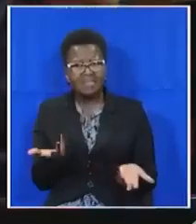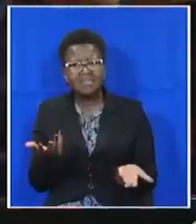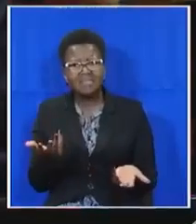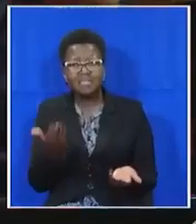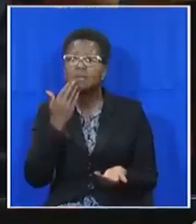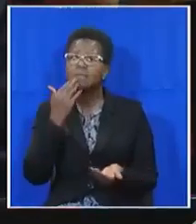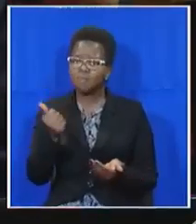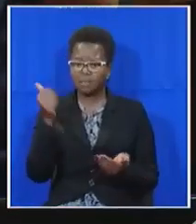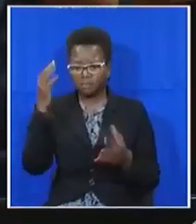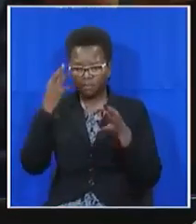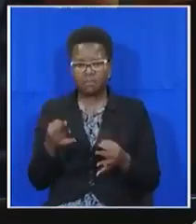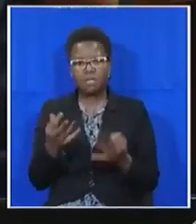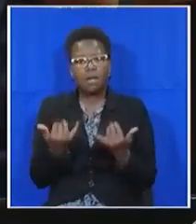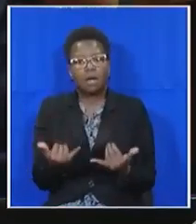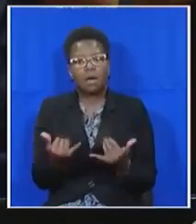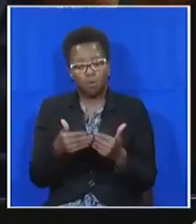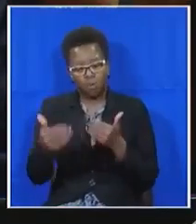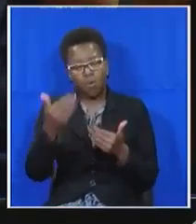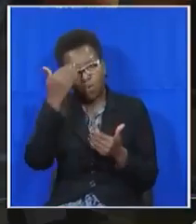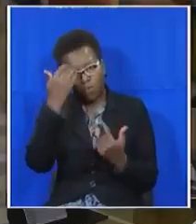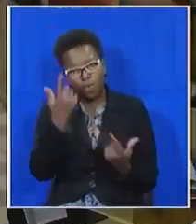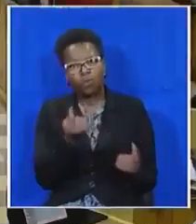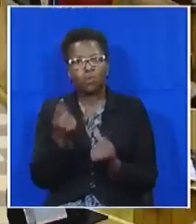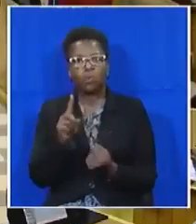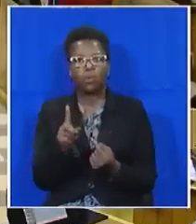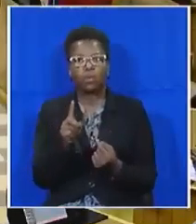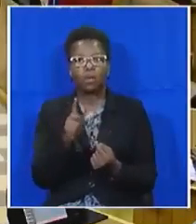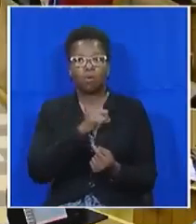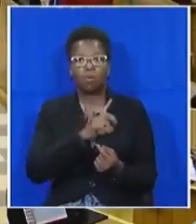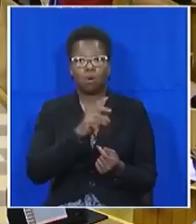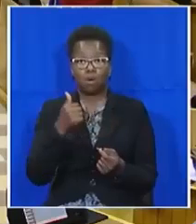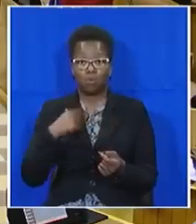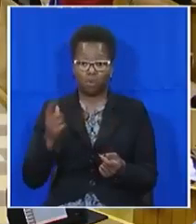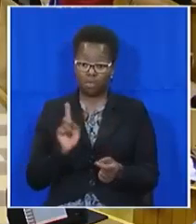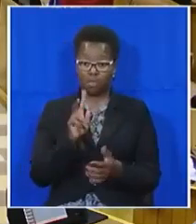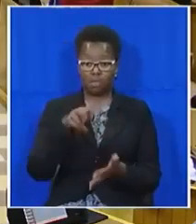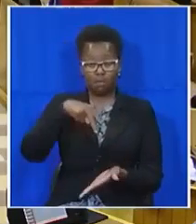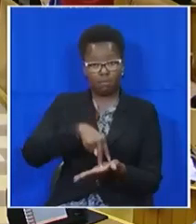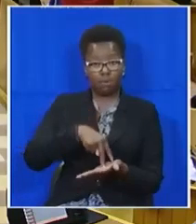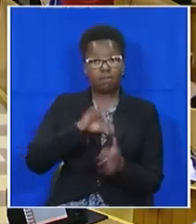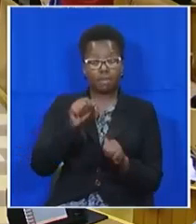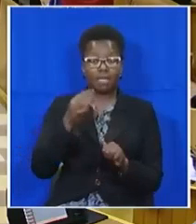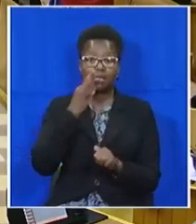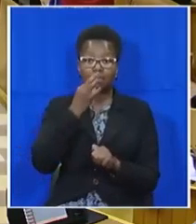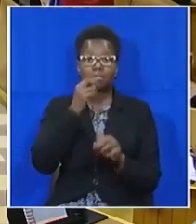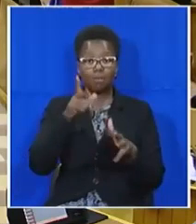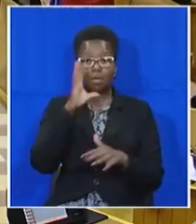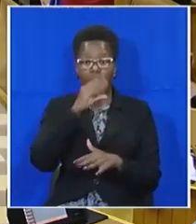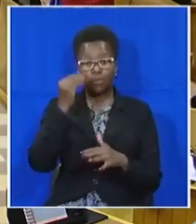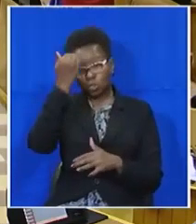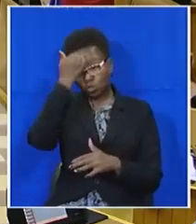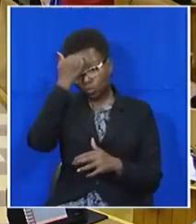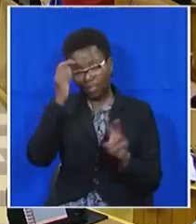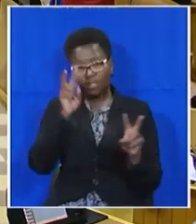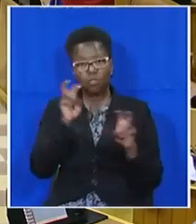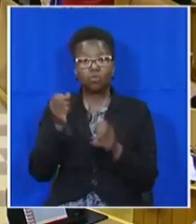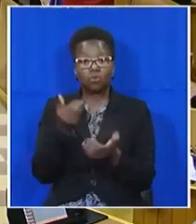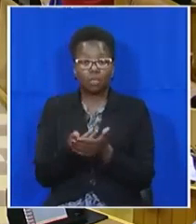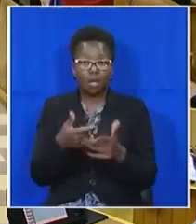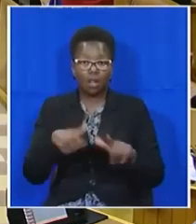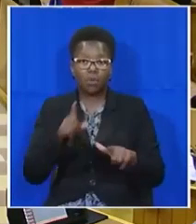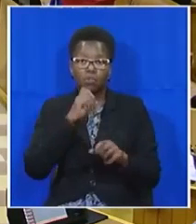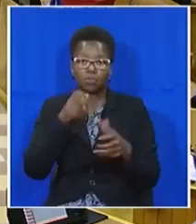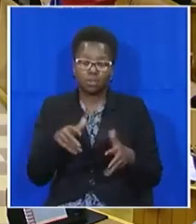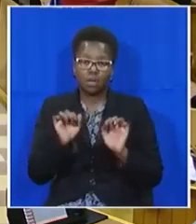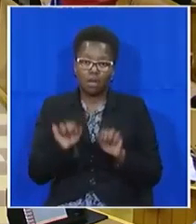please give a ruling so that we know as well when you take over the platform there that people are speaking stupid things. If that is the language you want us to use, allow